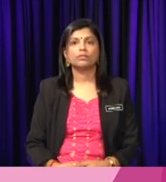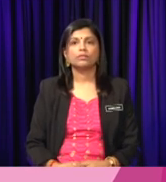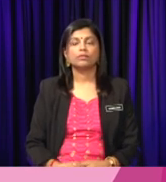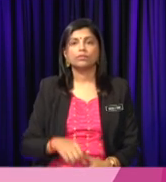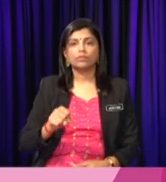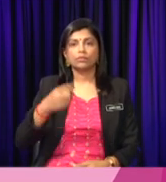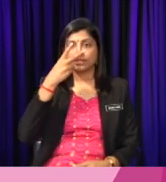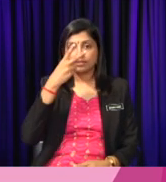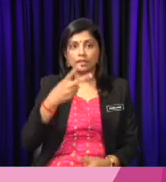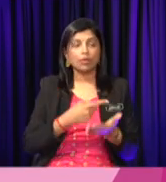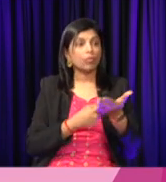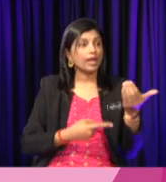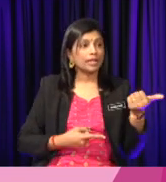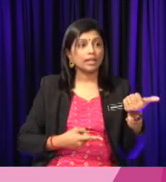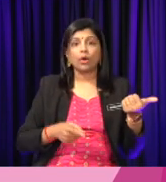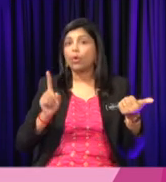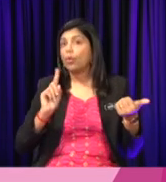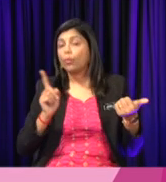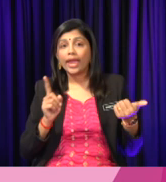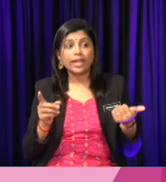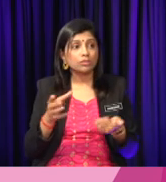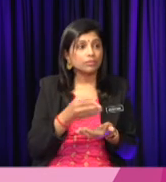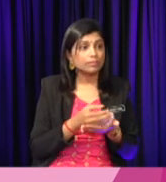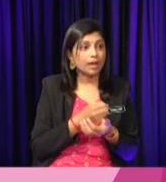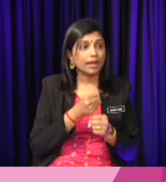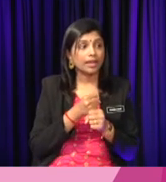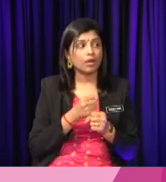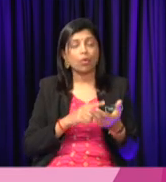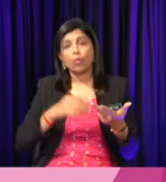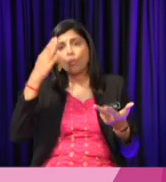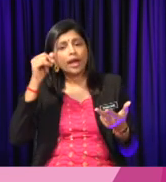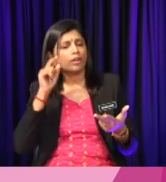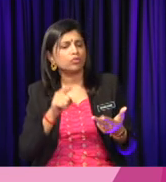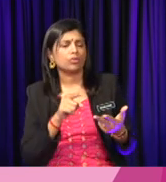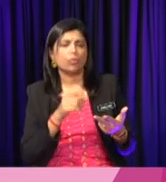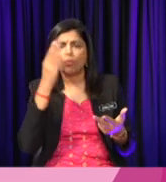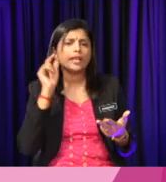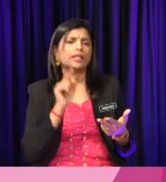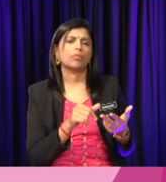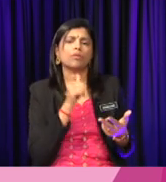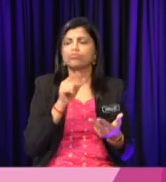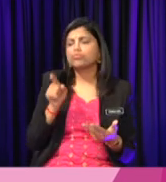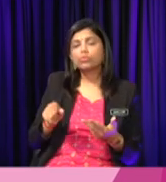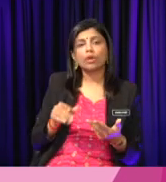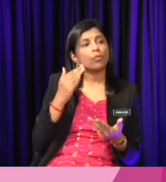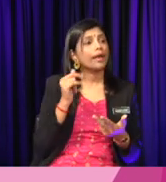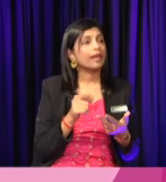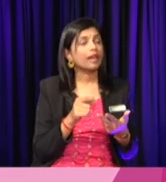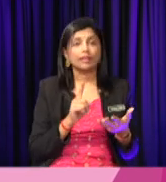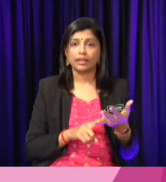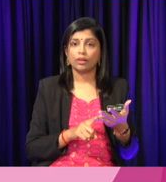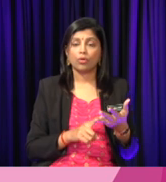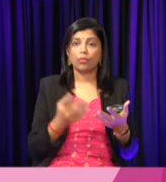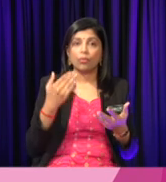problem. But for pupils who really need the time or help, these questions should get them to think of ideas to